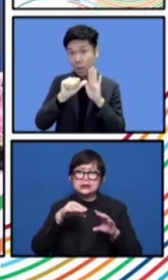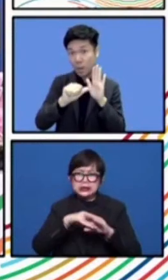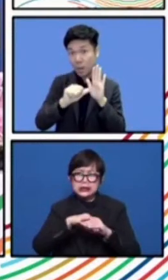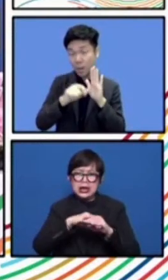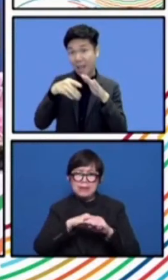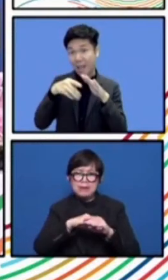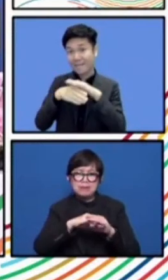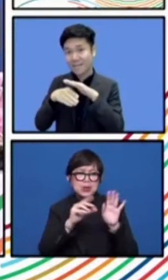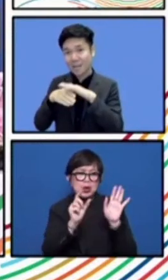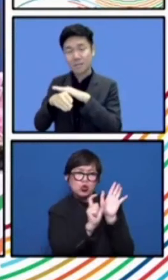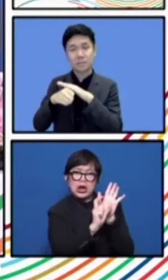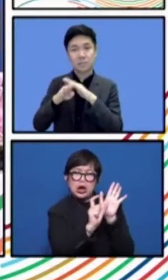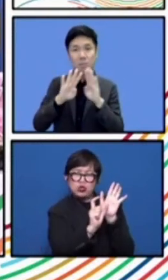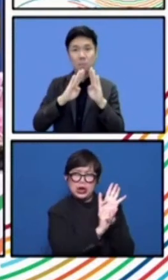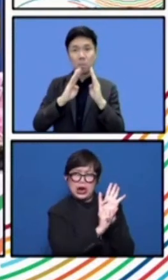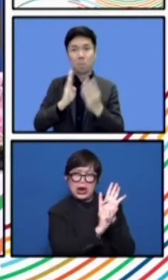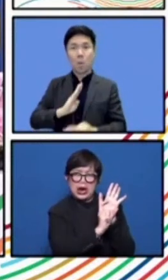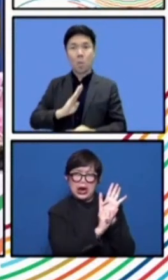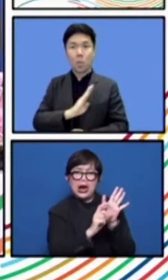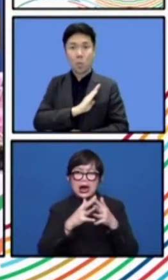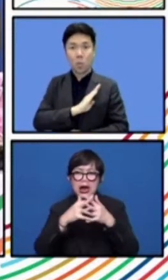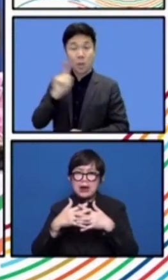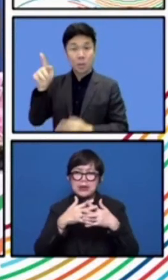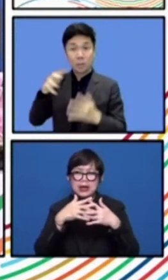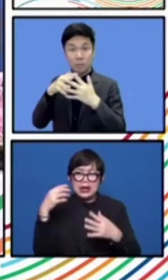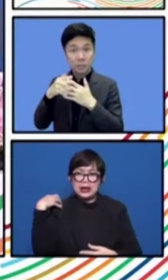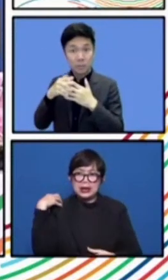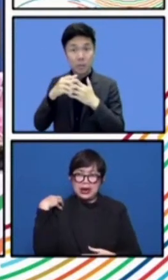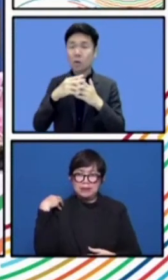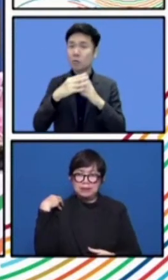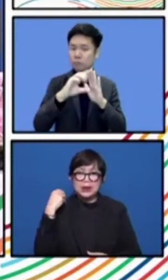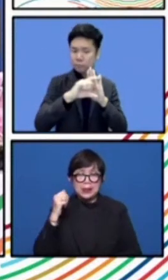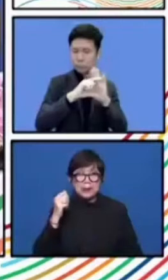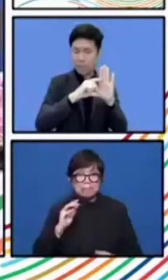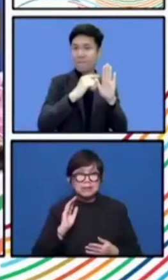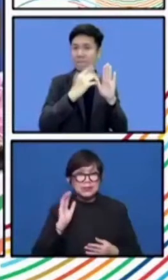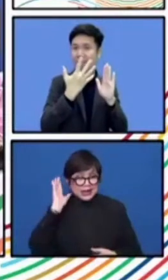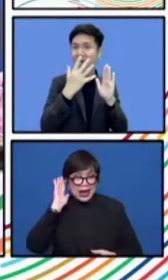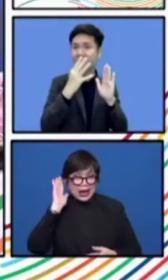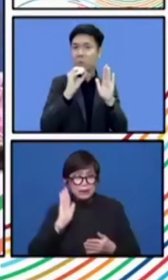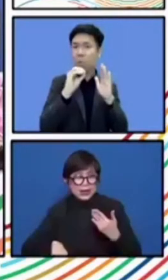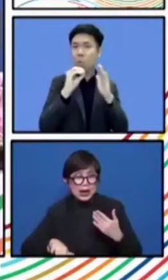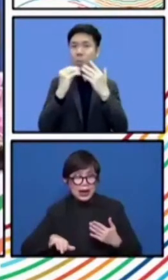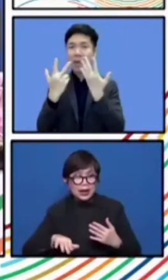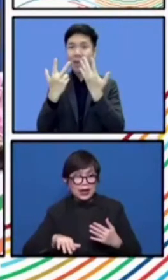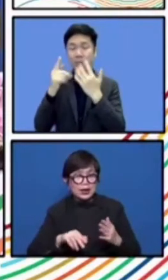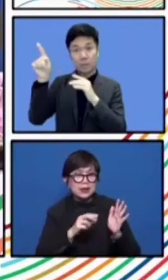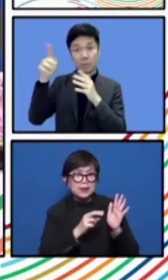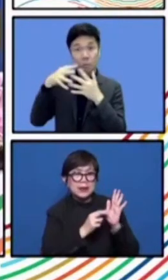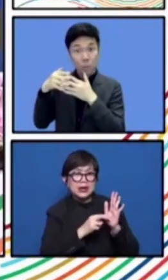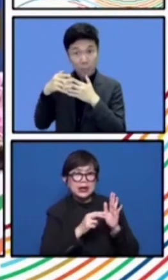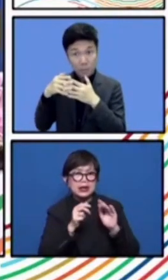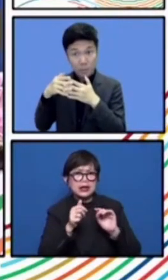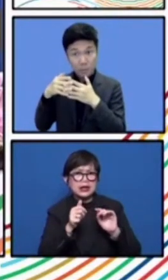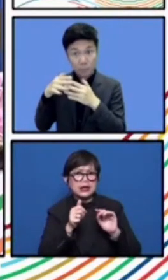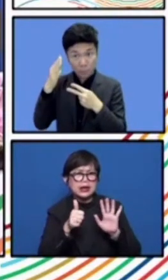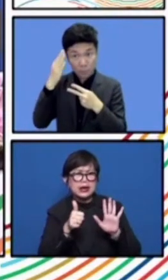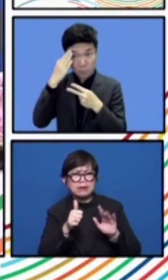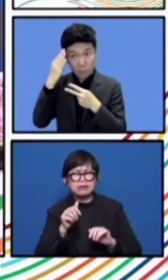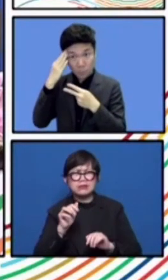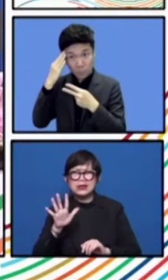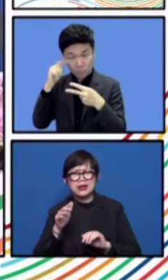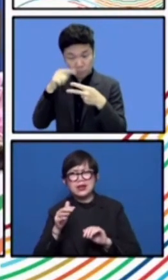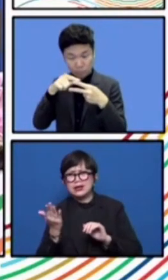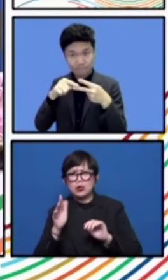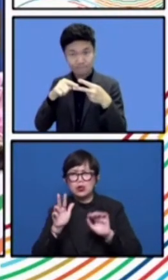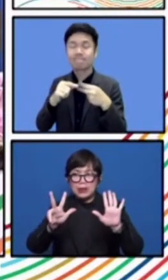you are probably familiar with Section 508 now I have to give credit to our friends